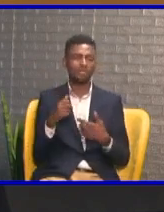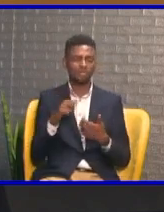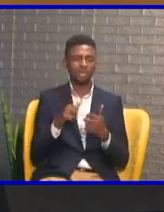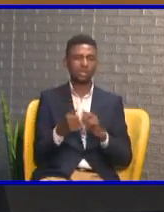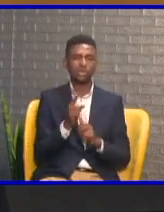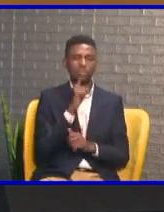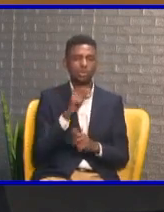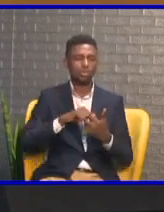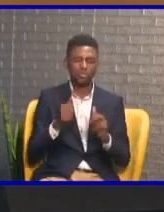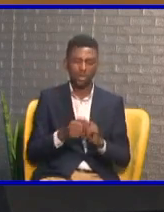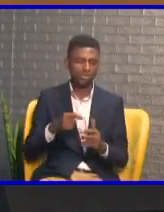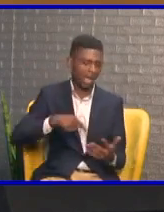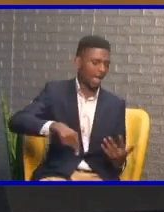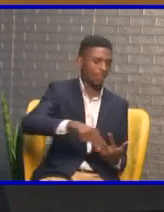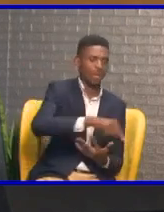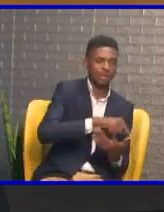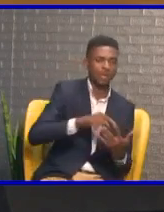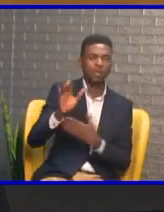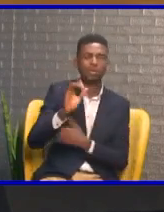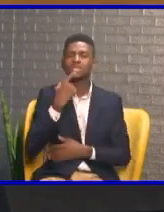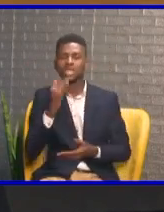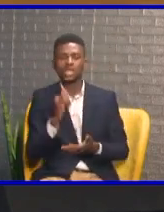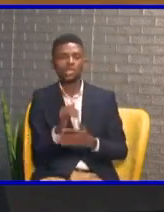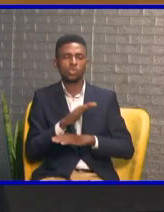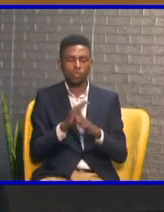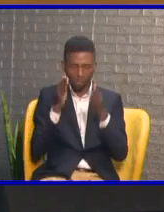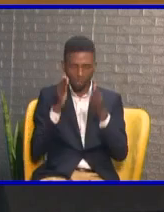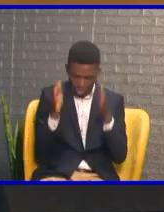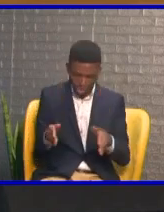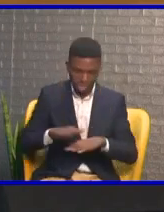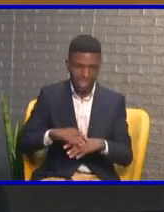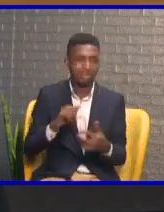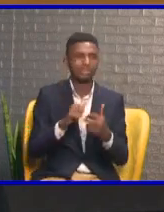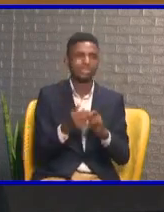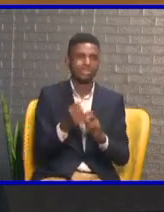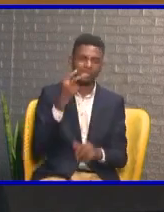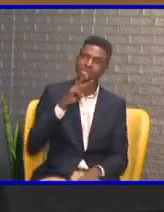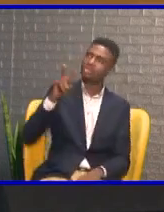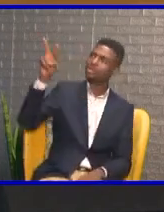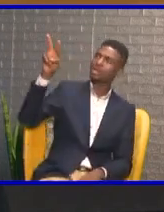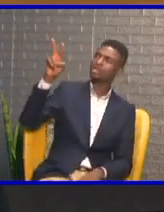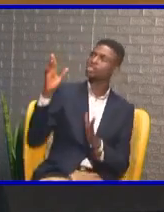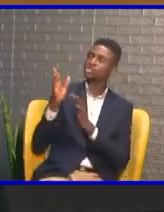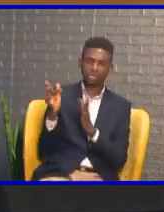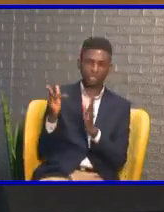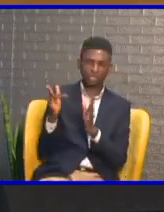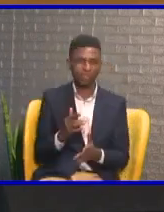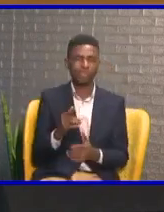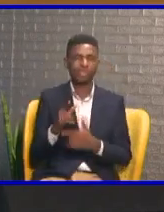real problems around you, real problems. And God says, stop looking at those problems. Look at Jesus. Say amen,